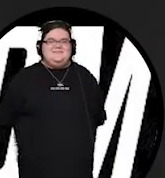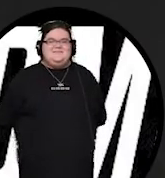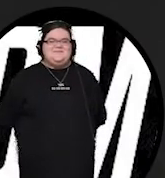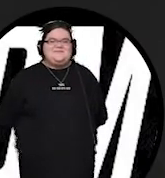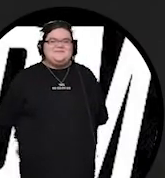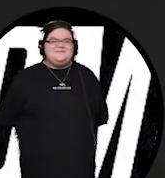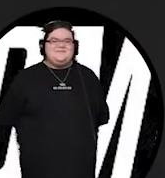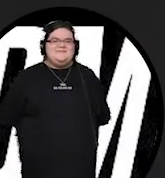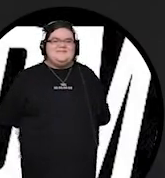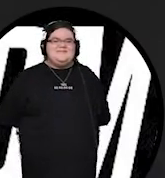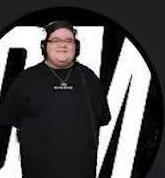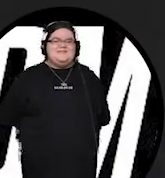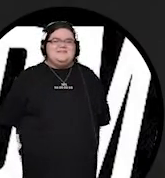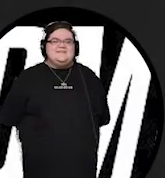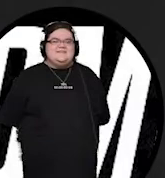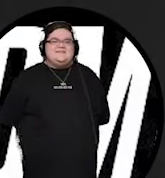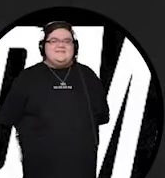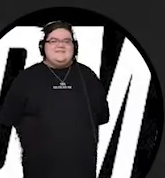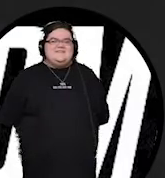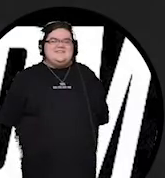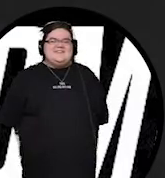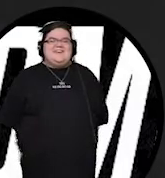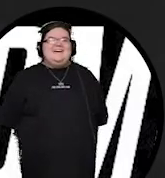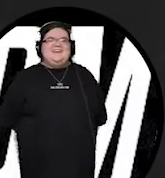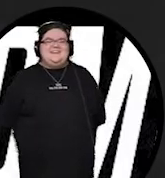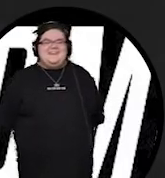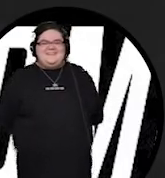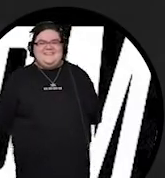Dude. It's fucking weak,